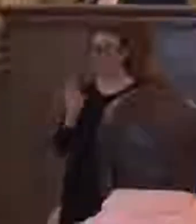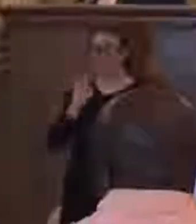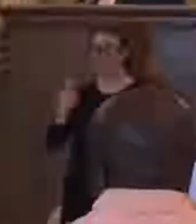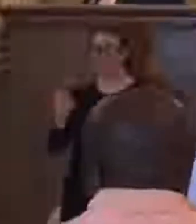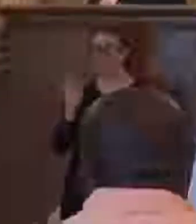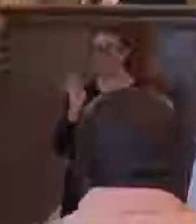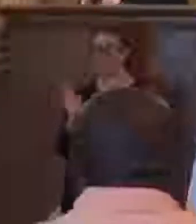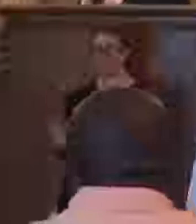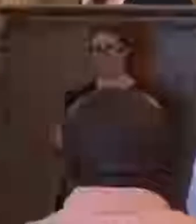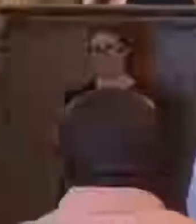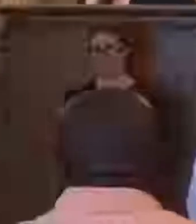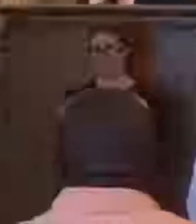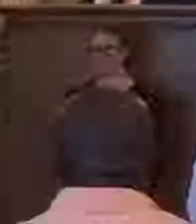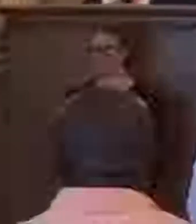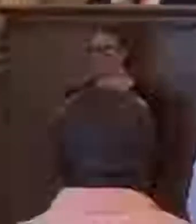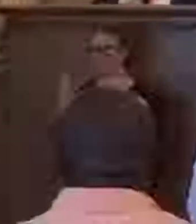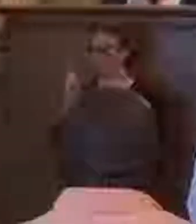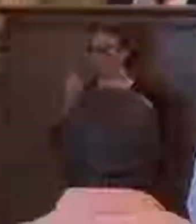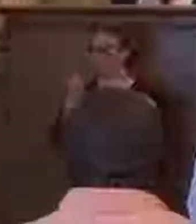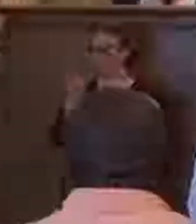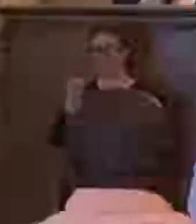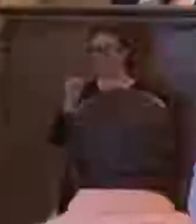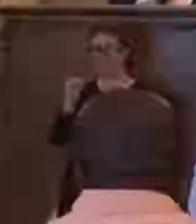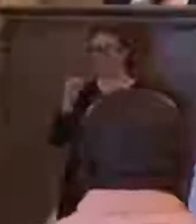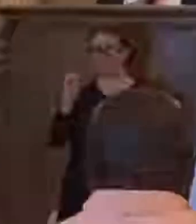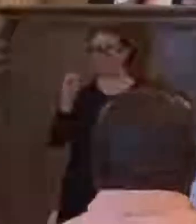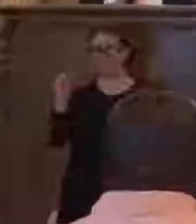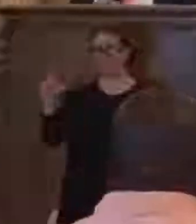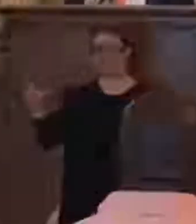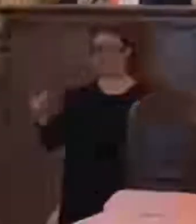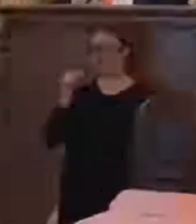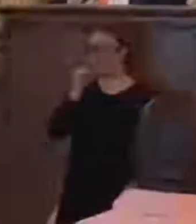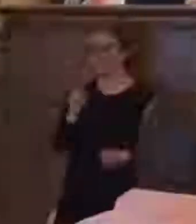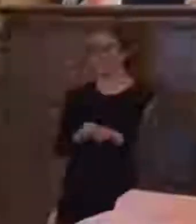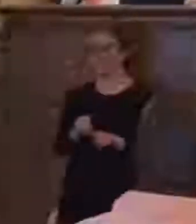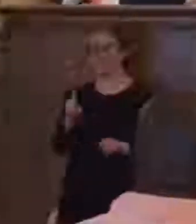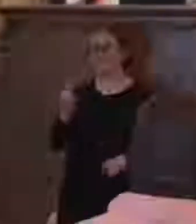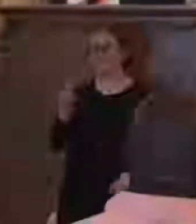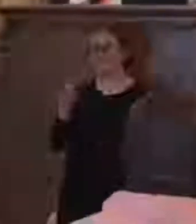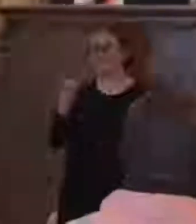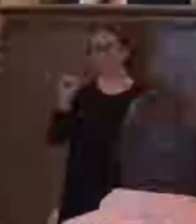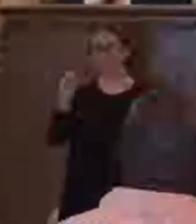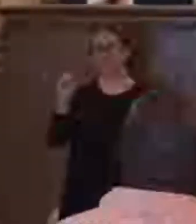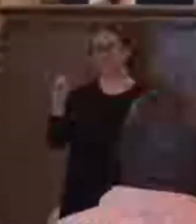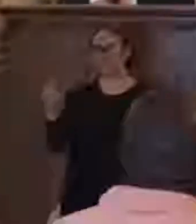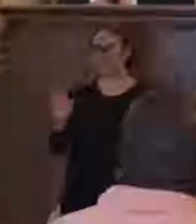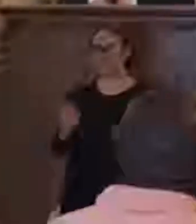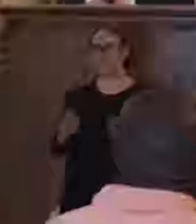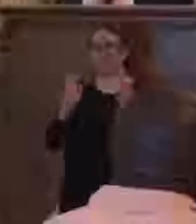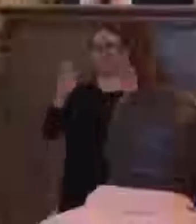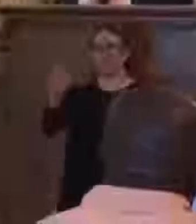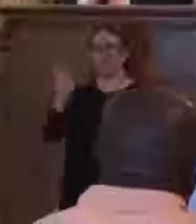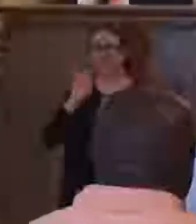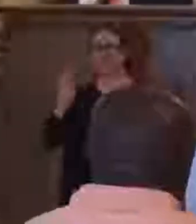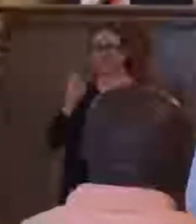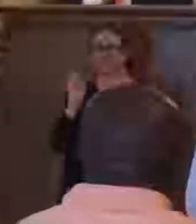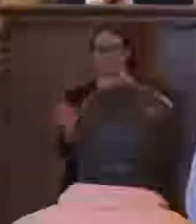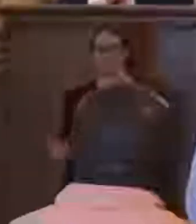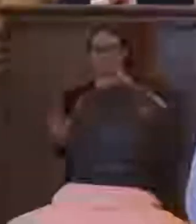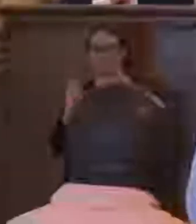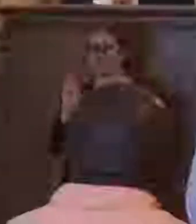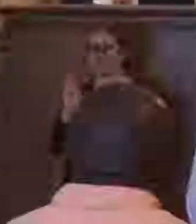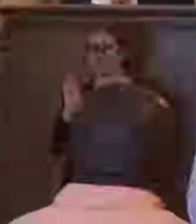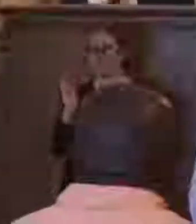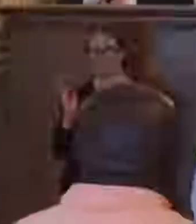Pastor Driscoll. Amen. And Sister Driscoll. Amen. What a great pastor and pastor's wife. Amen. Y'all got the best.